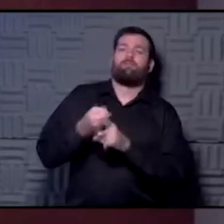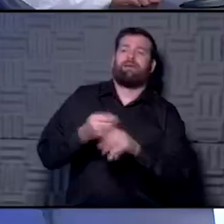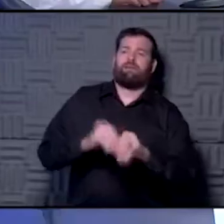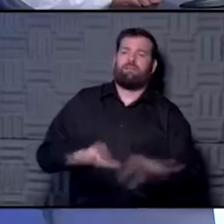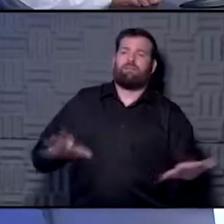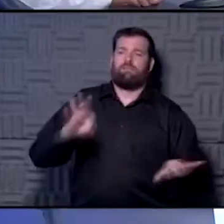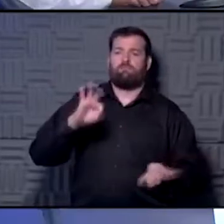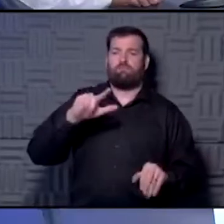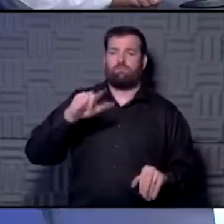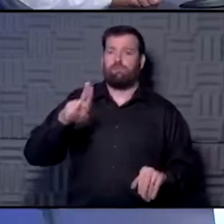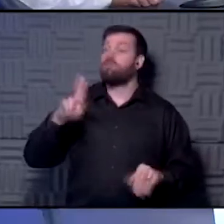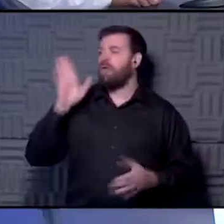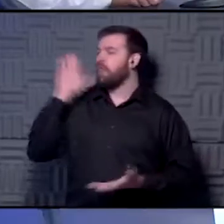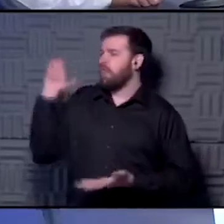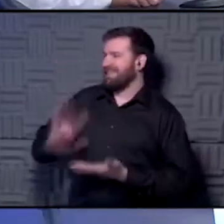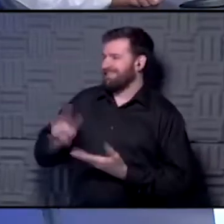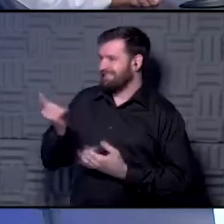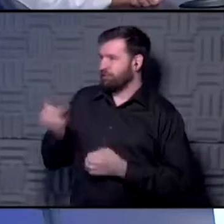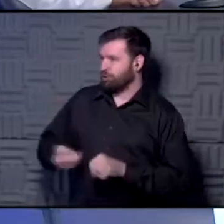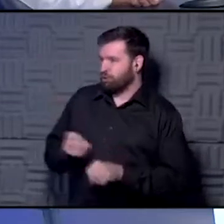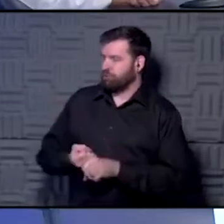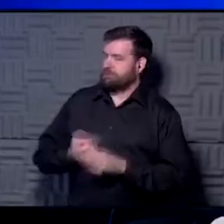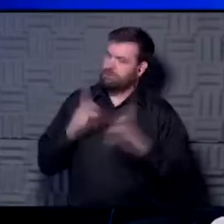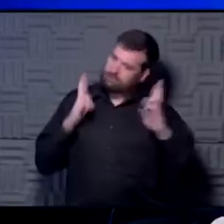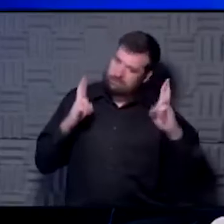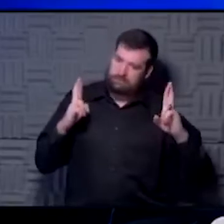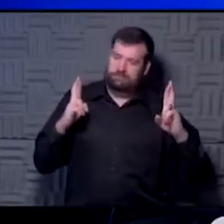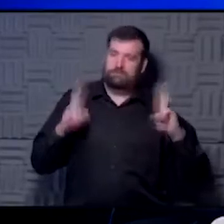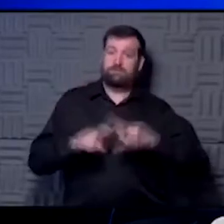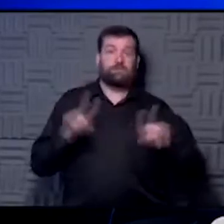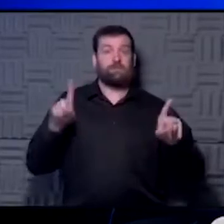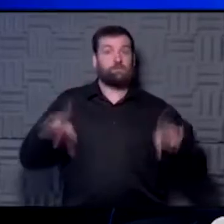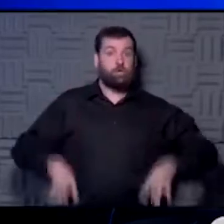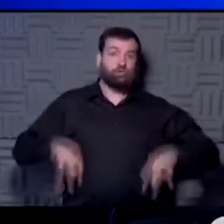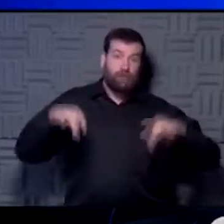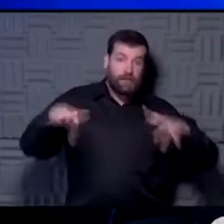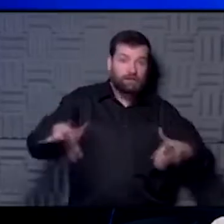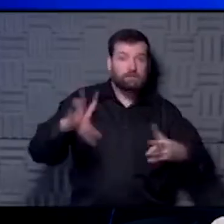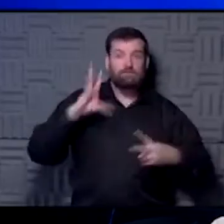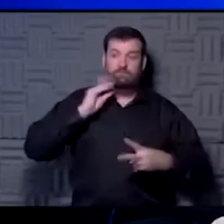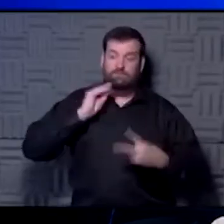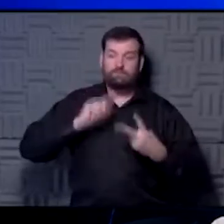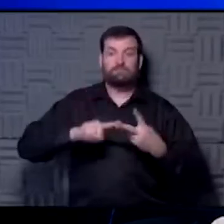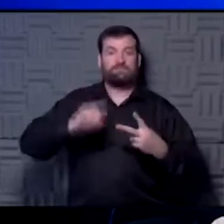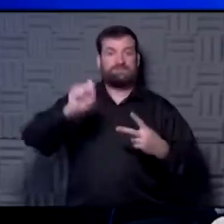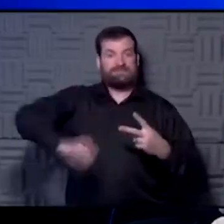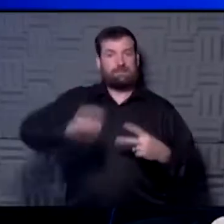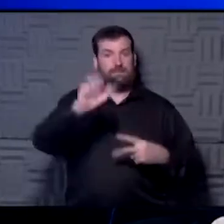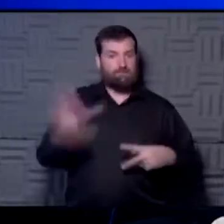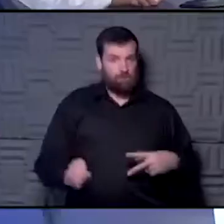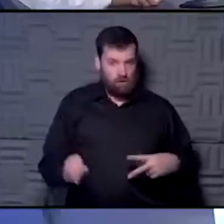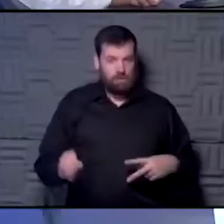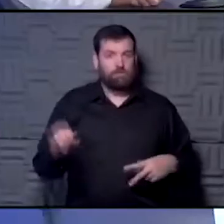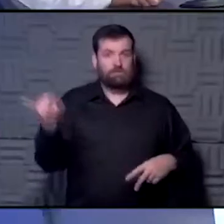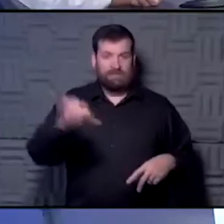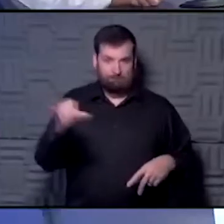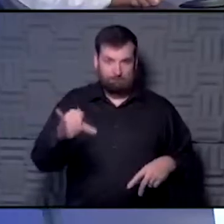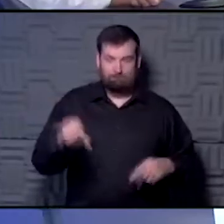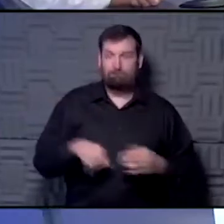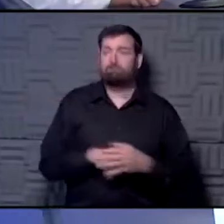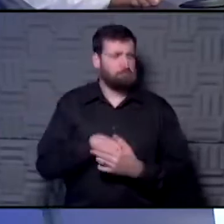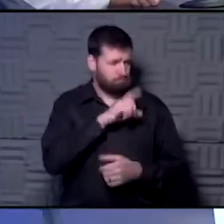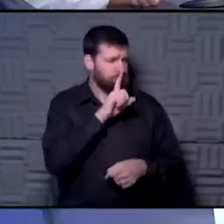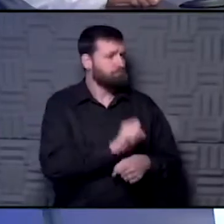I think influenza is going to be a lot lower this year. And I got my fingers crossed, but that's the Australian experience as well as the South African experience. Yeah,